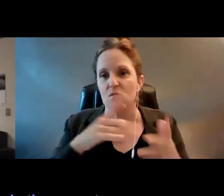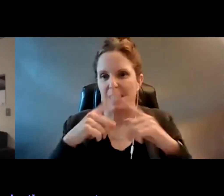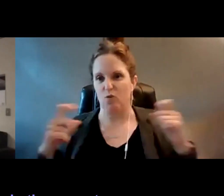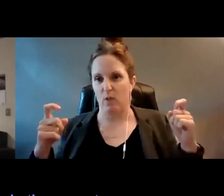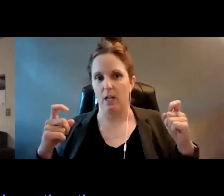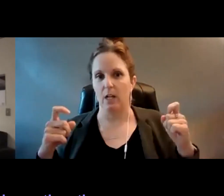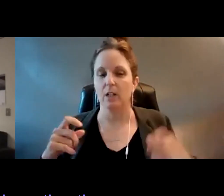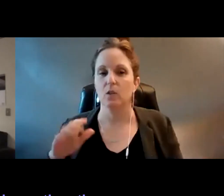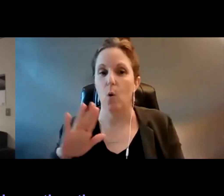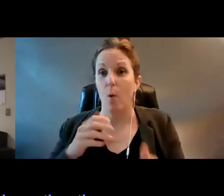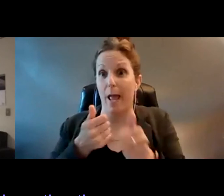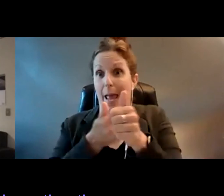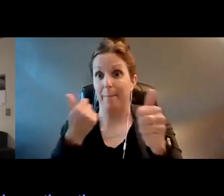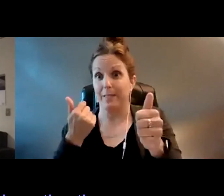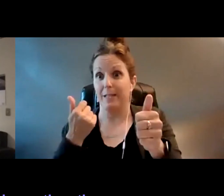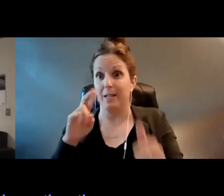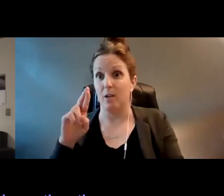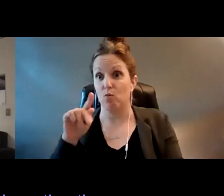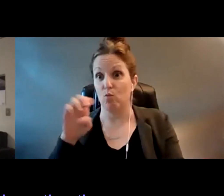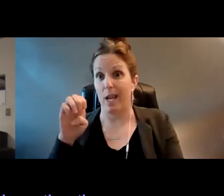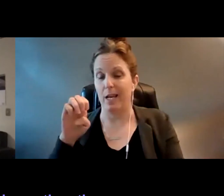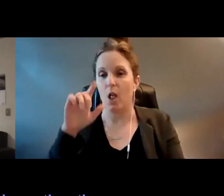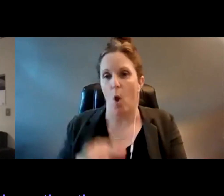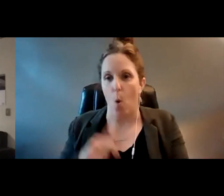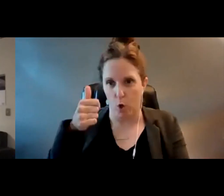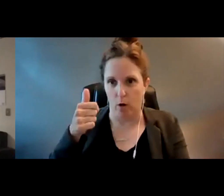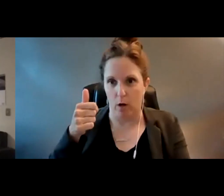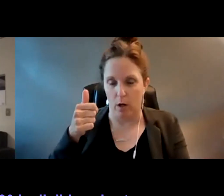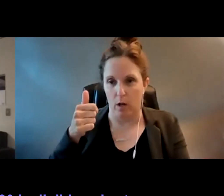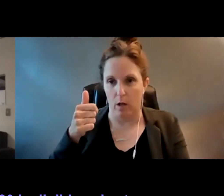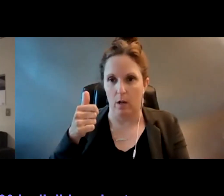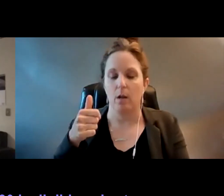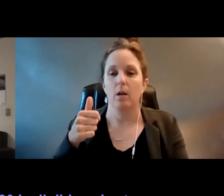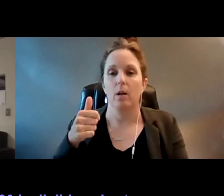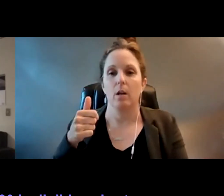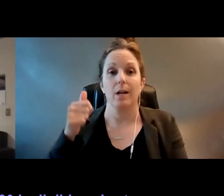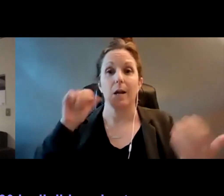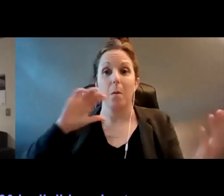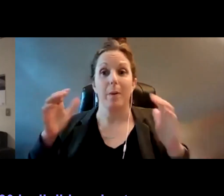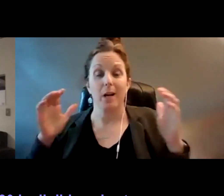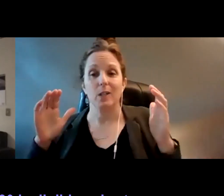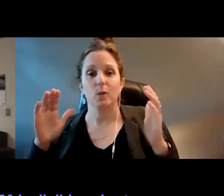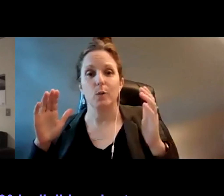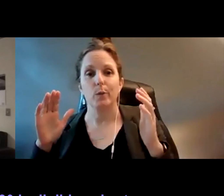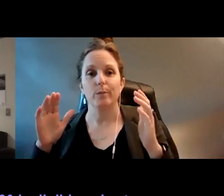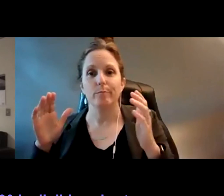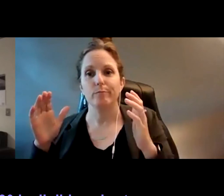perhaps less severe psychiatric symptoms. They were more likely to live in group homes,